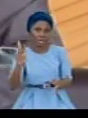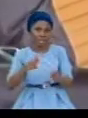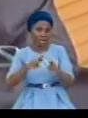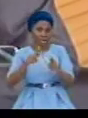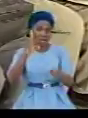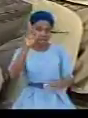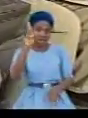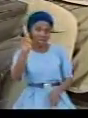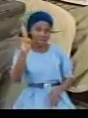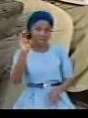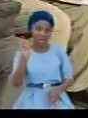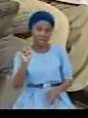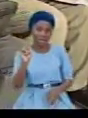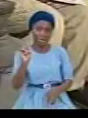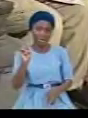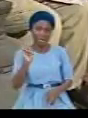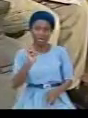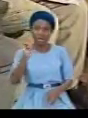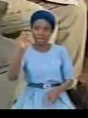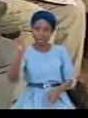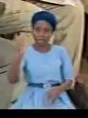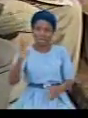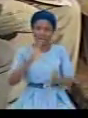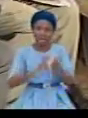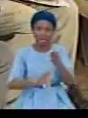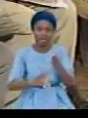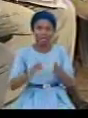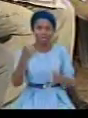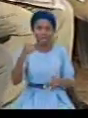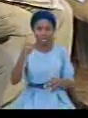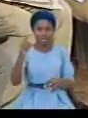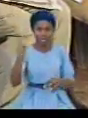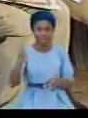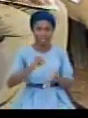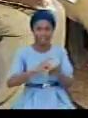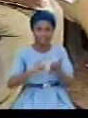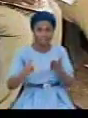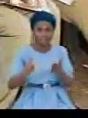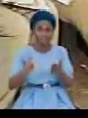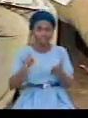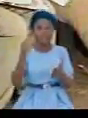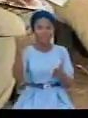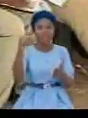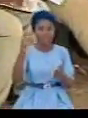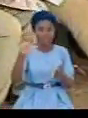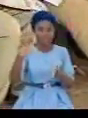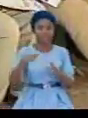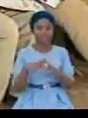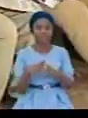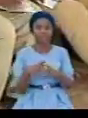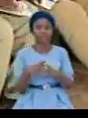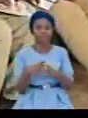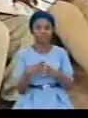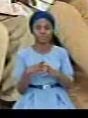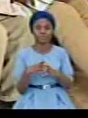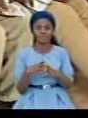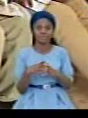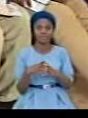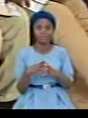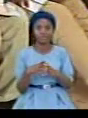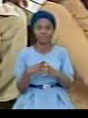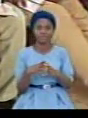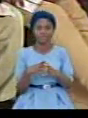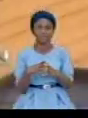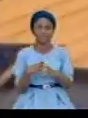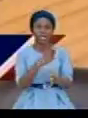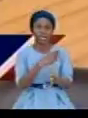Revelation chapter 11. I'm reading from verse 15. Revelation 11 verse 15.